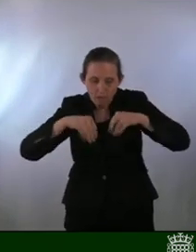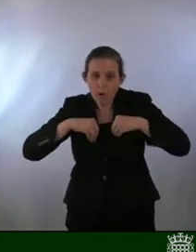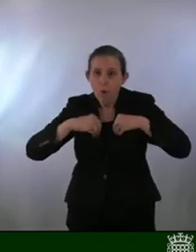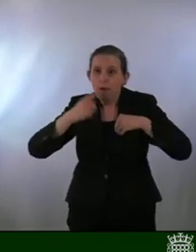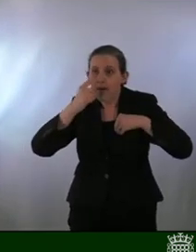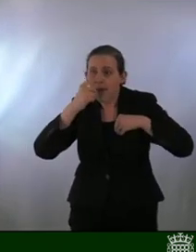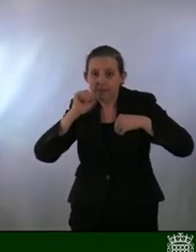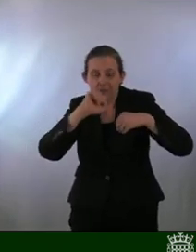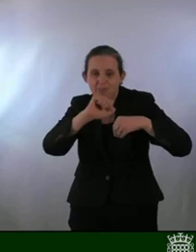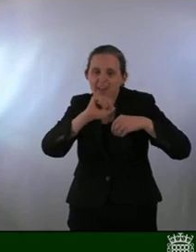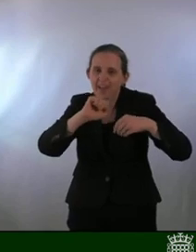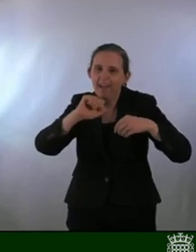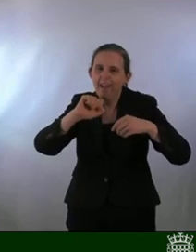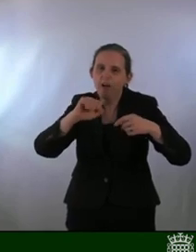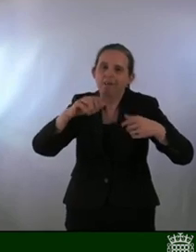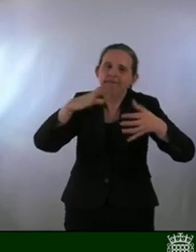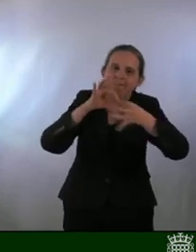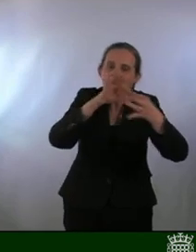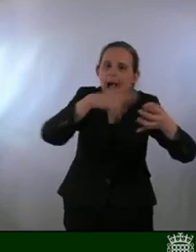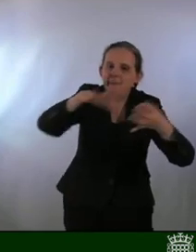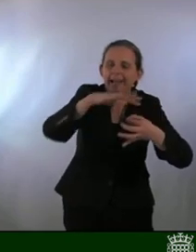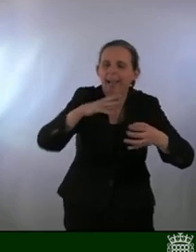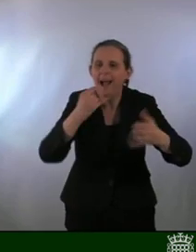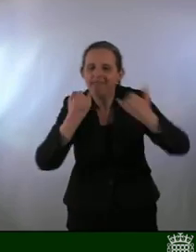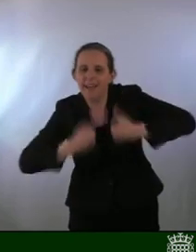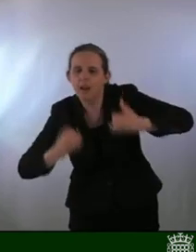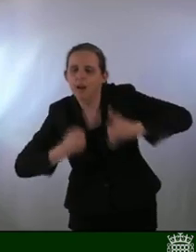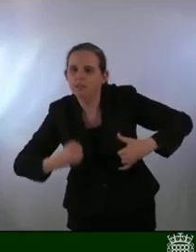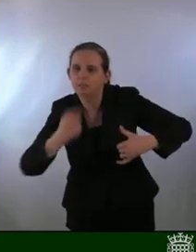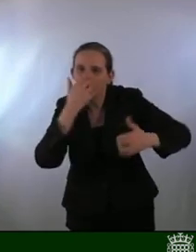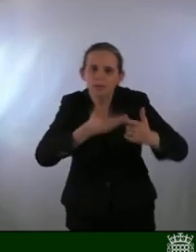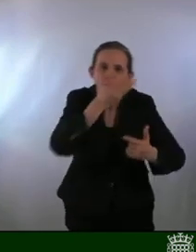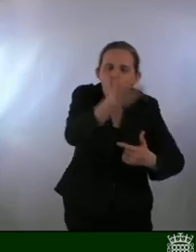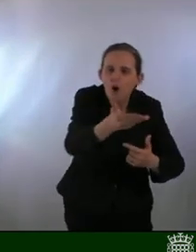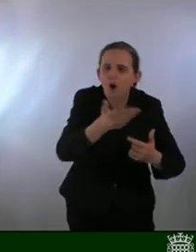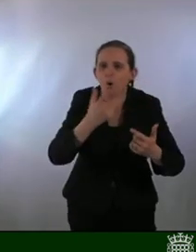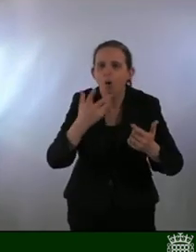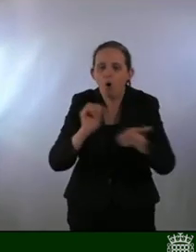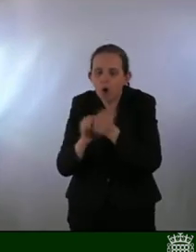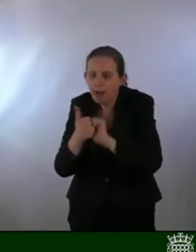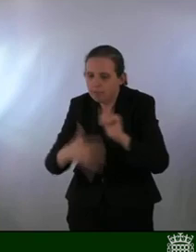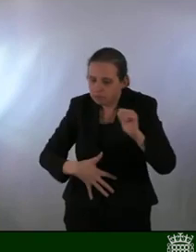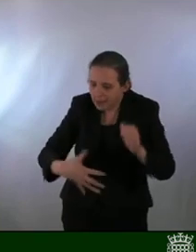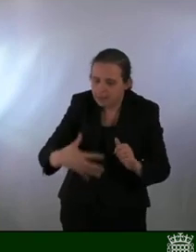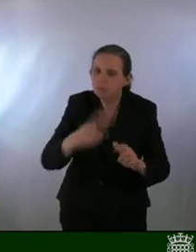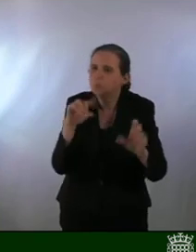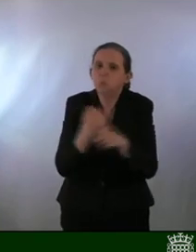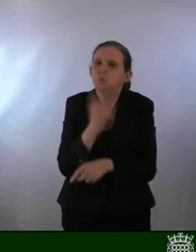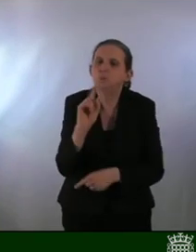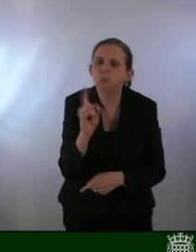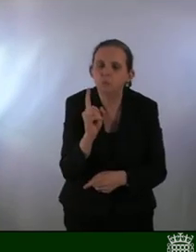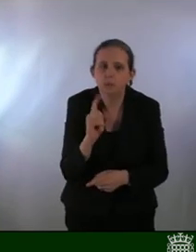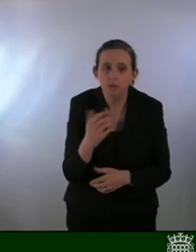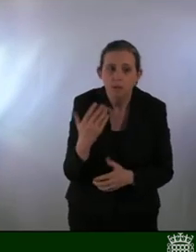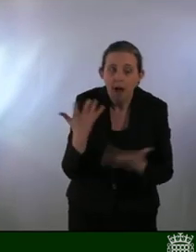that may have secondary illnesses. They're also concerned about colleagues who are pregnant. Schools are losing